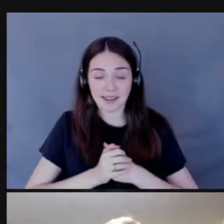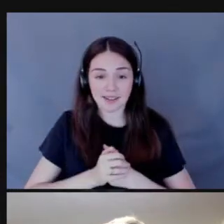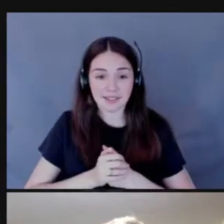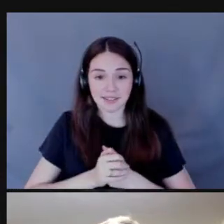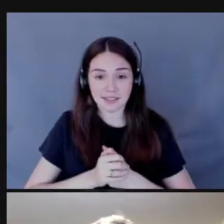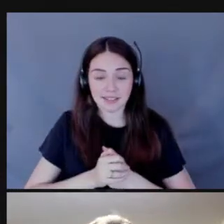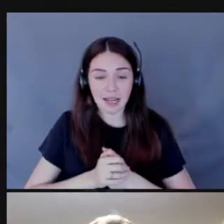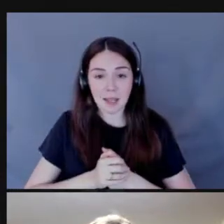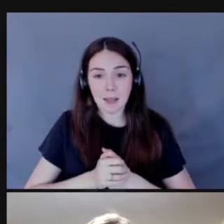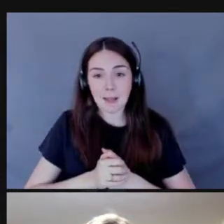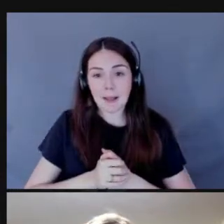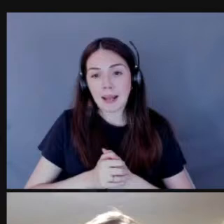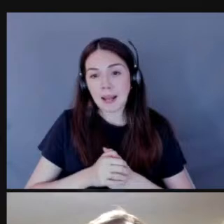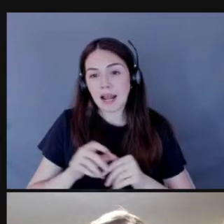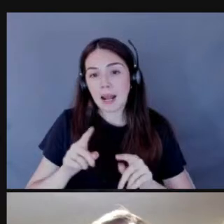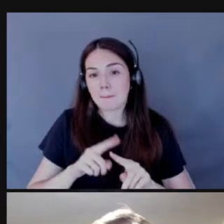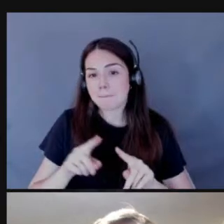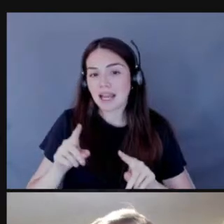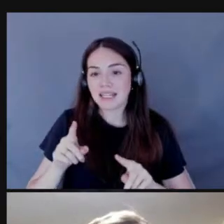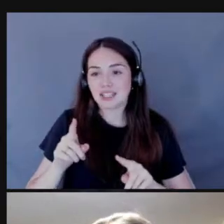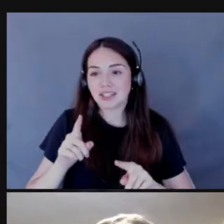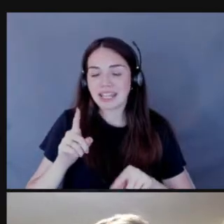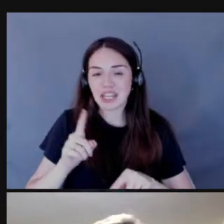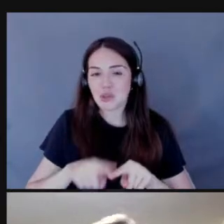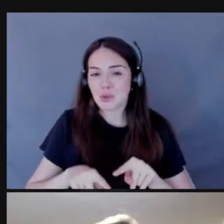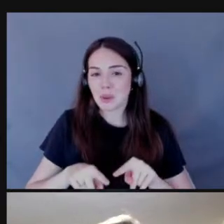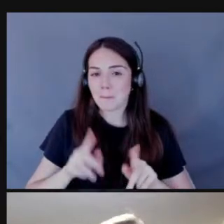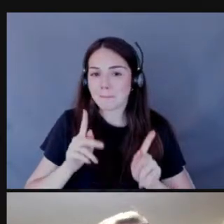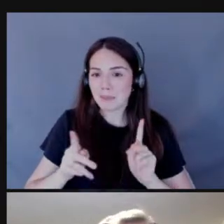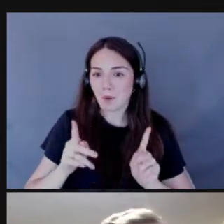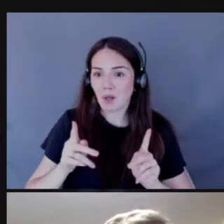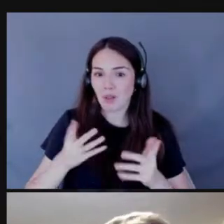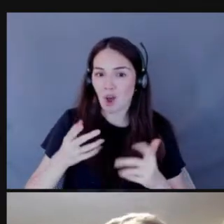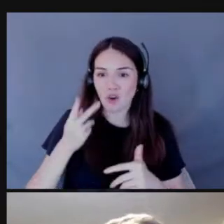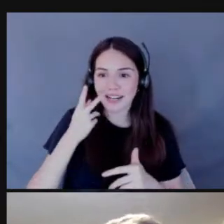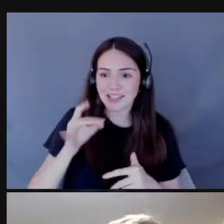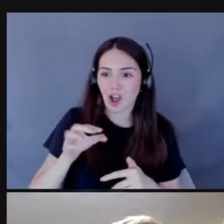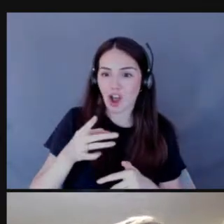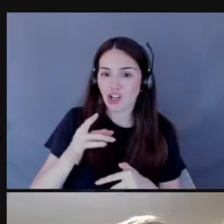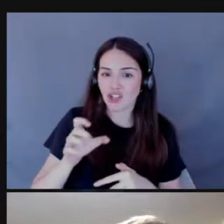couldn't really convince people who saw Chessie that